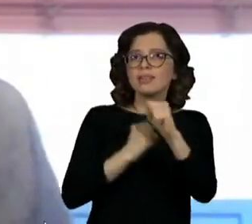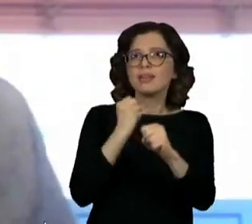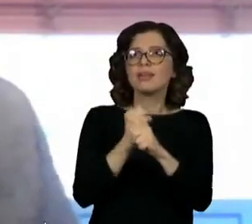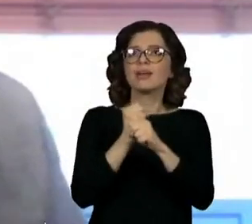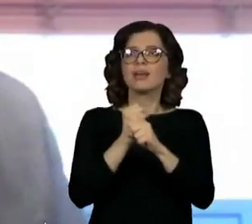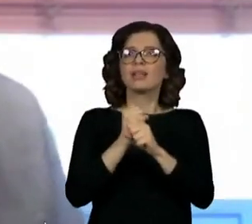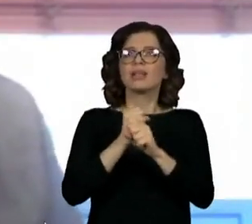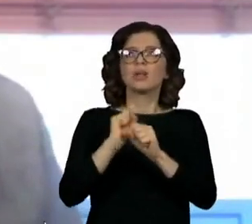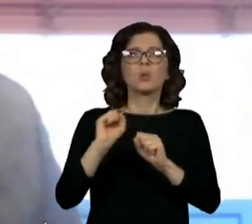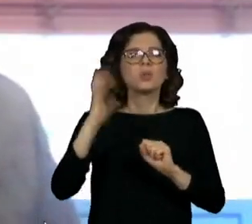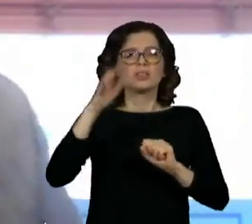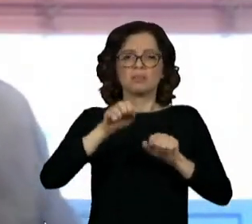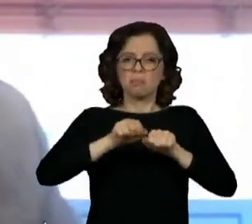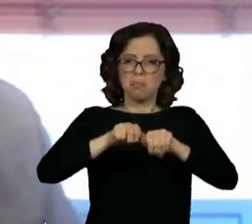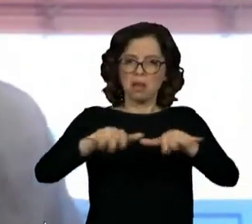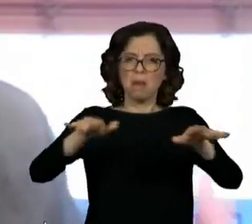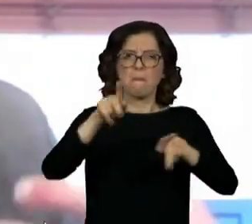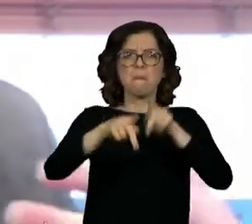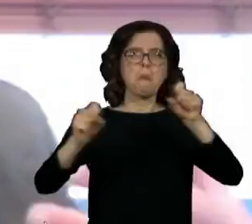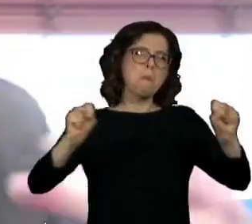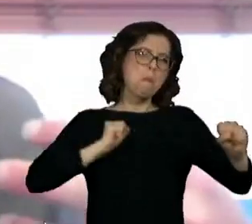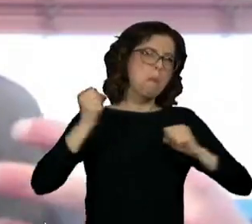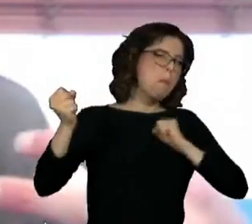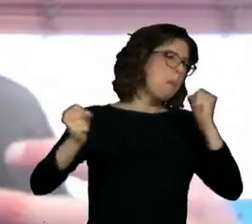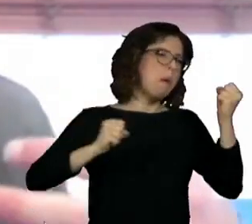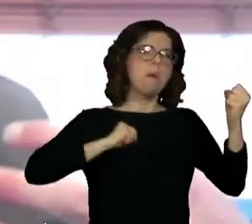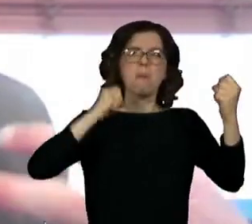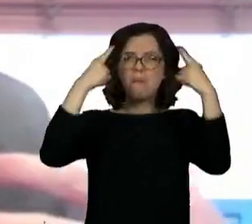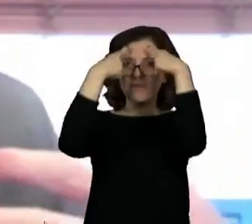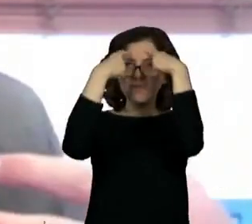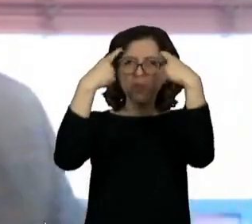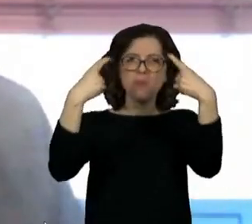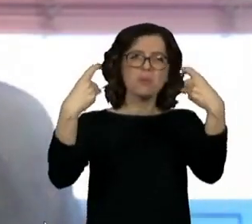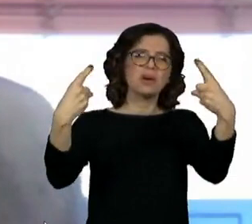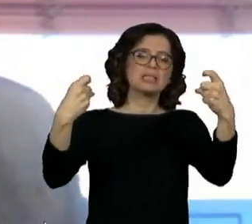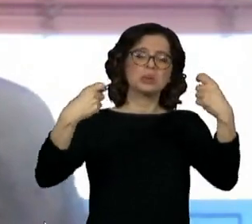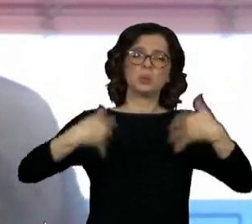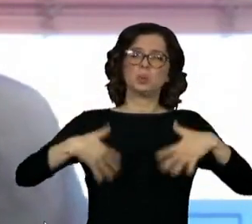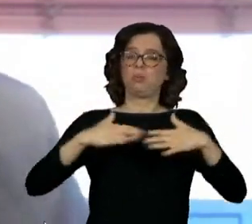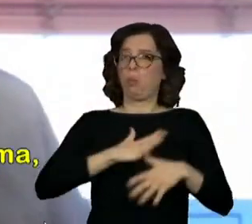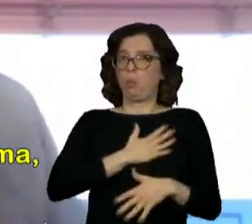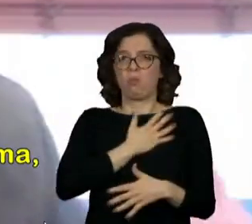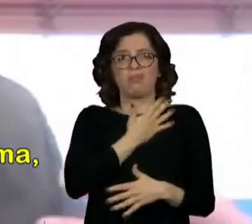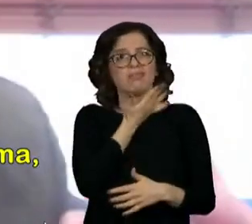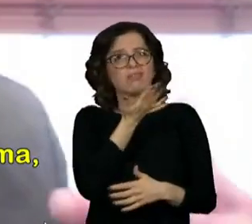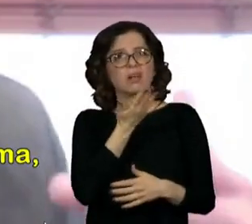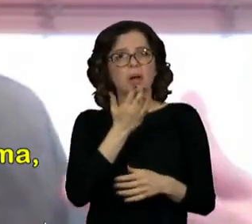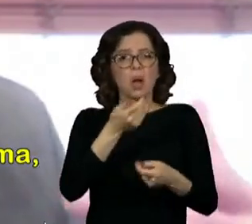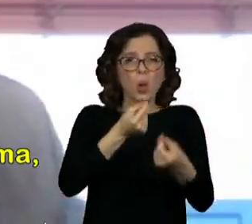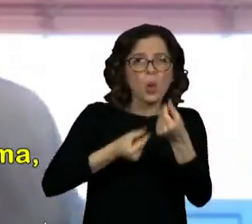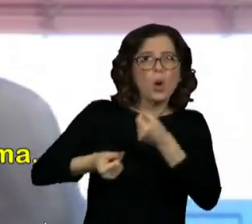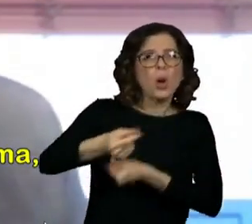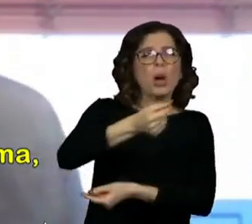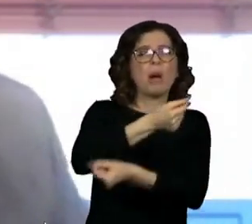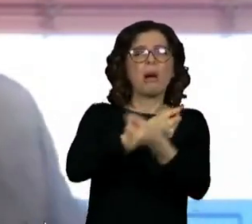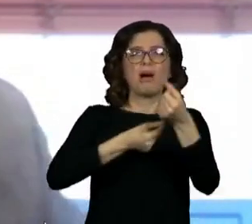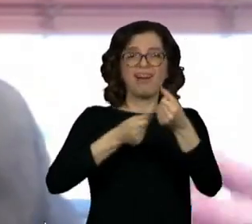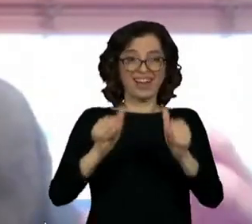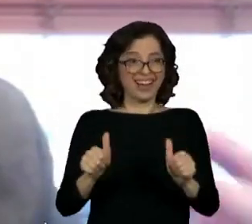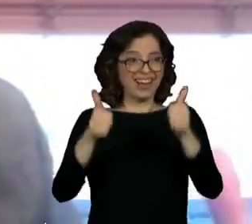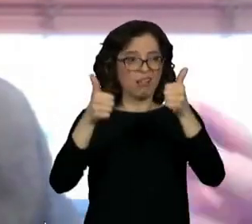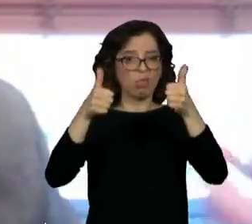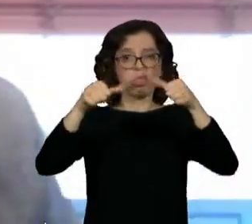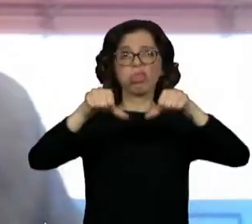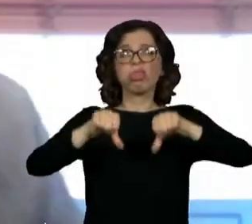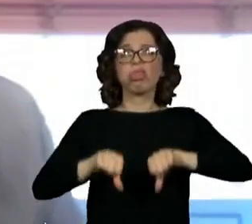anger are still there, right? Violence is the level of violence is terrible. The economy is not in good shape. People